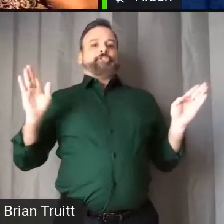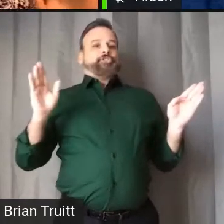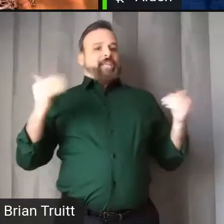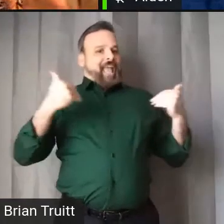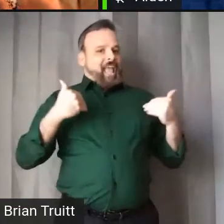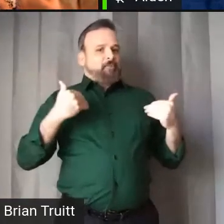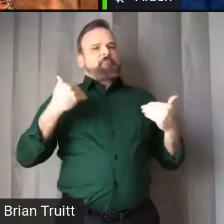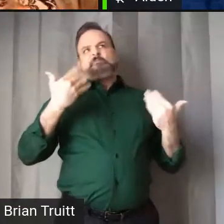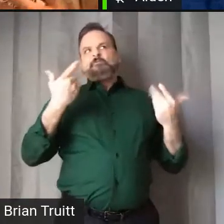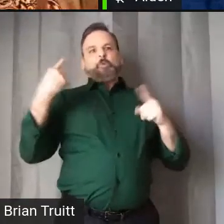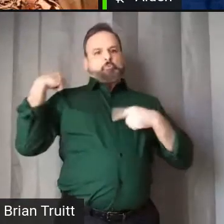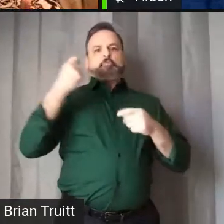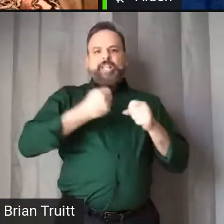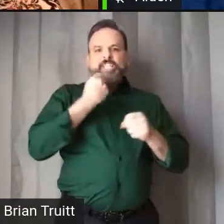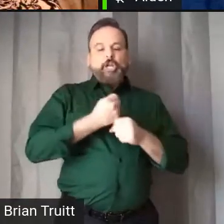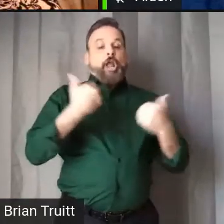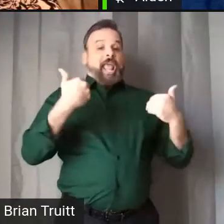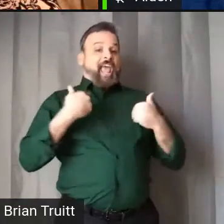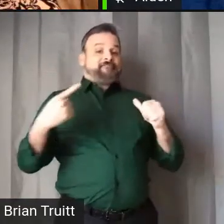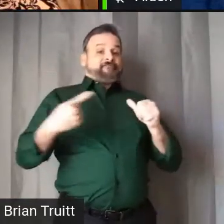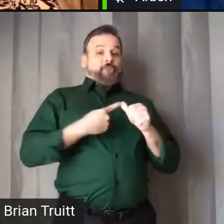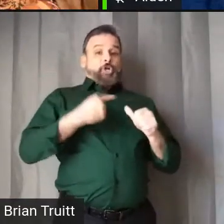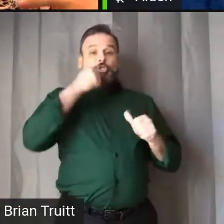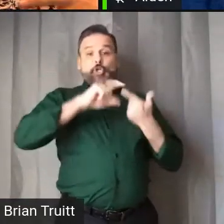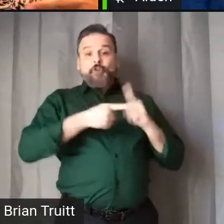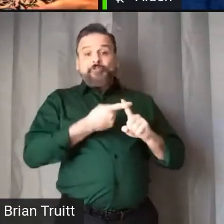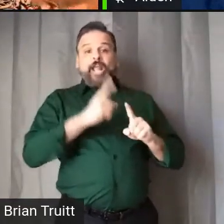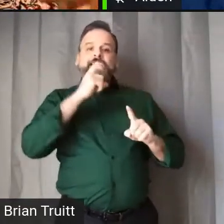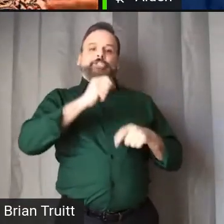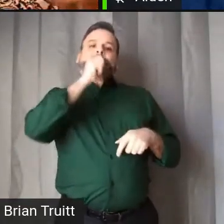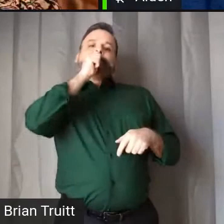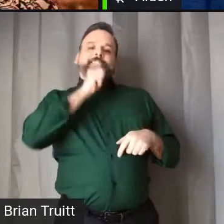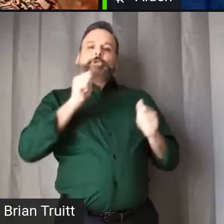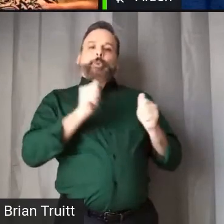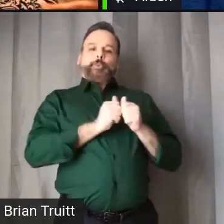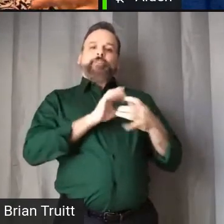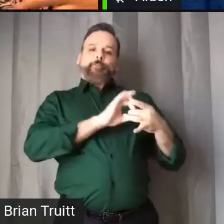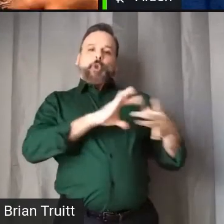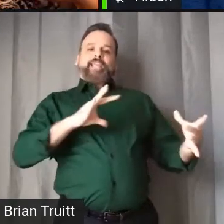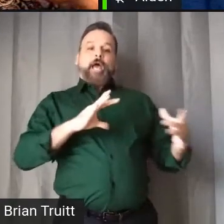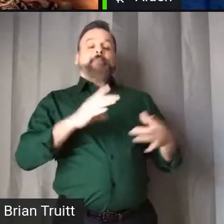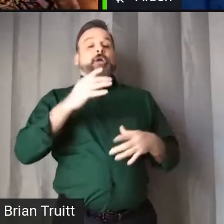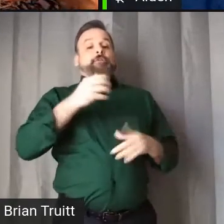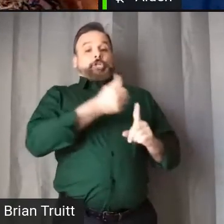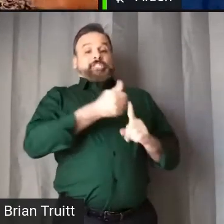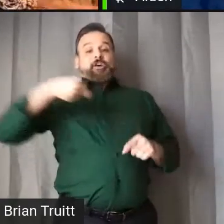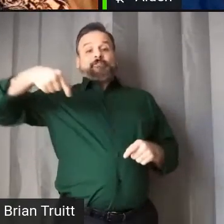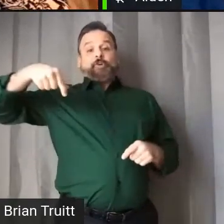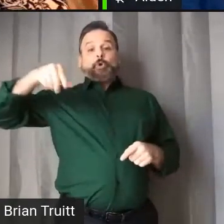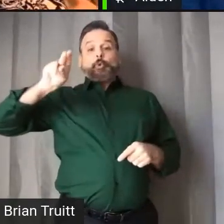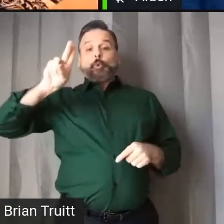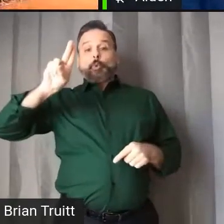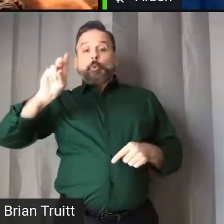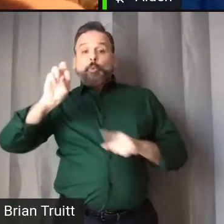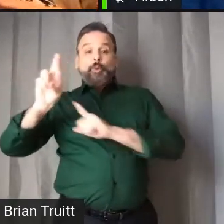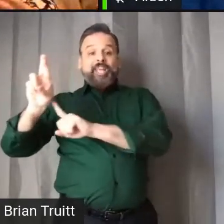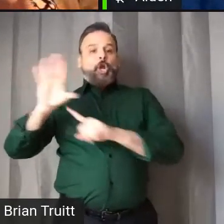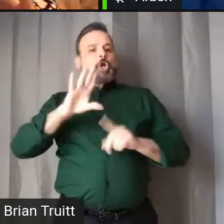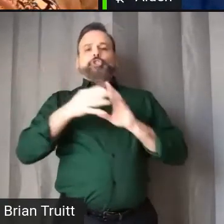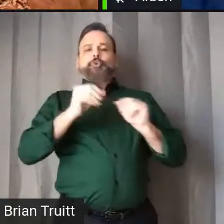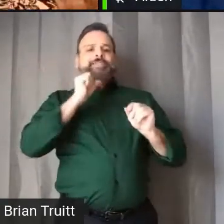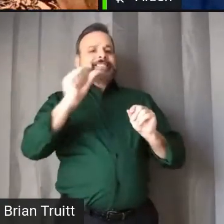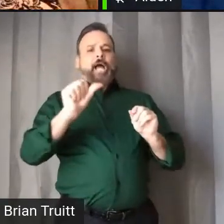She's sort of dealing with that breakup. And, you know, her being queer kind of, even though it's not a coming out story, it infuses